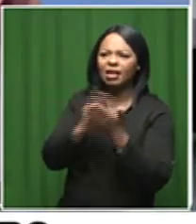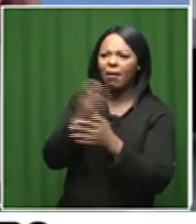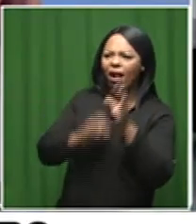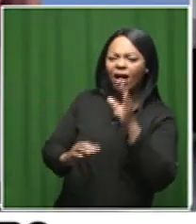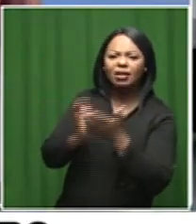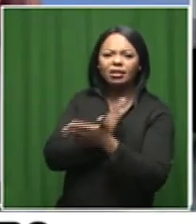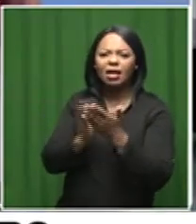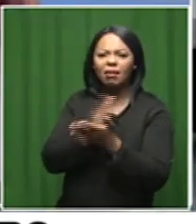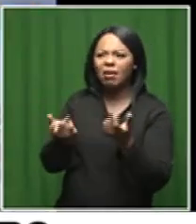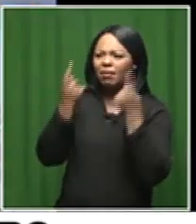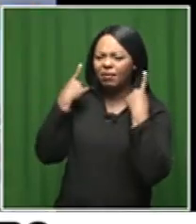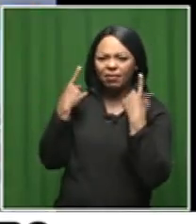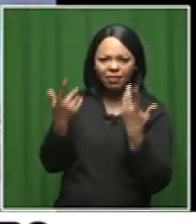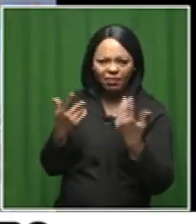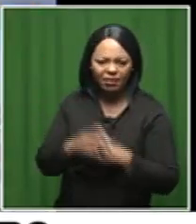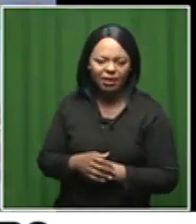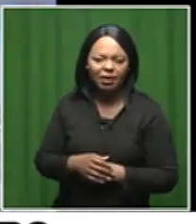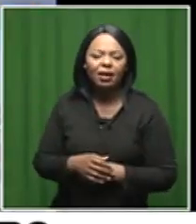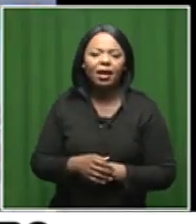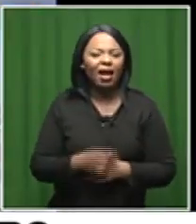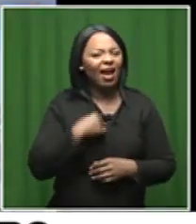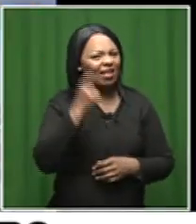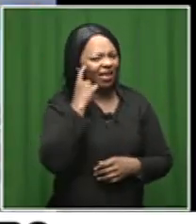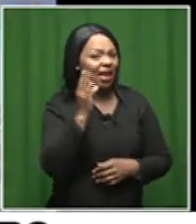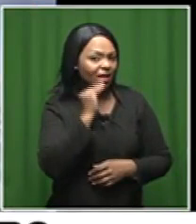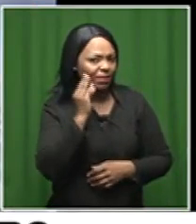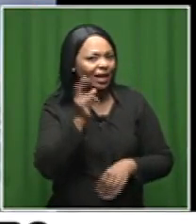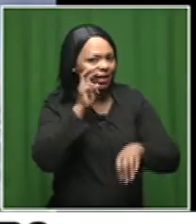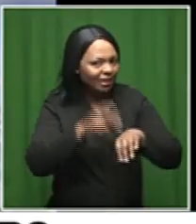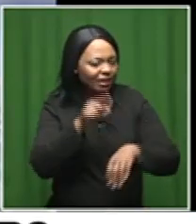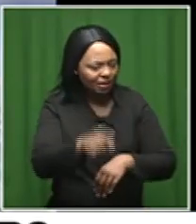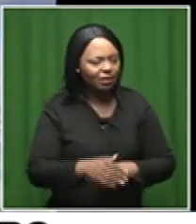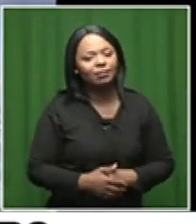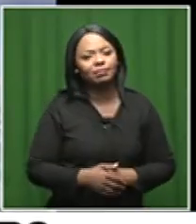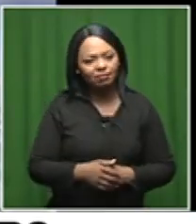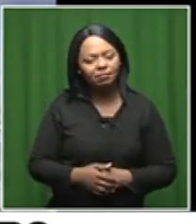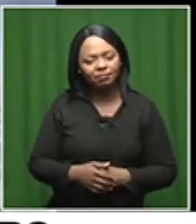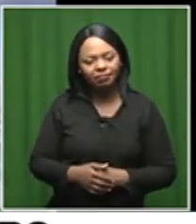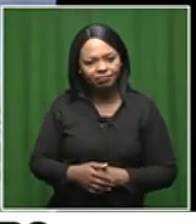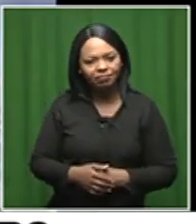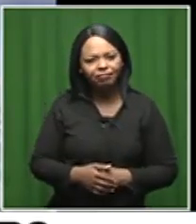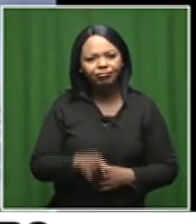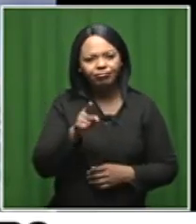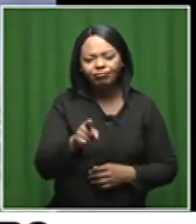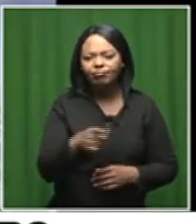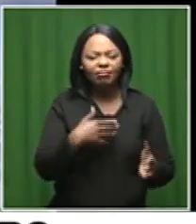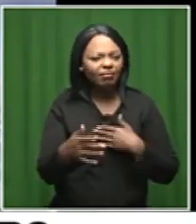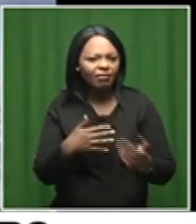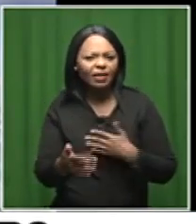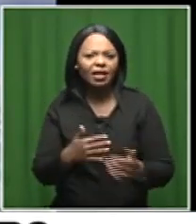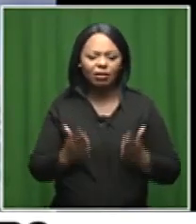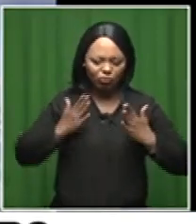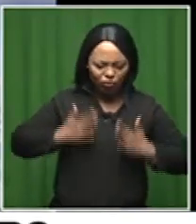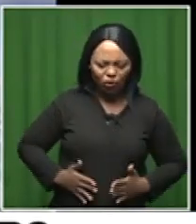I certainly think the level of pain experienced and whether we're drilling into any body part, which